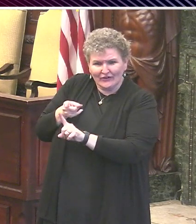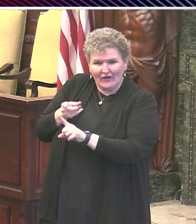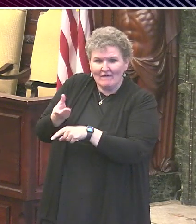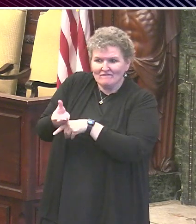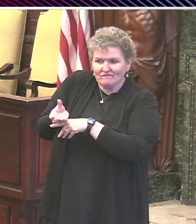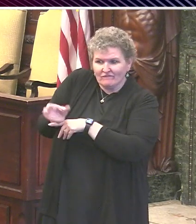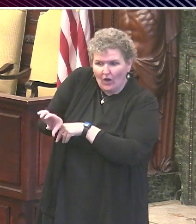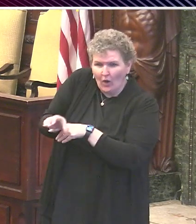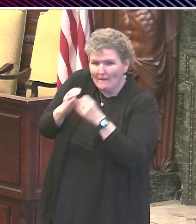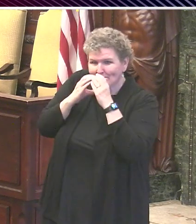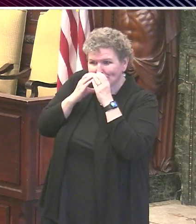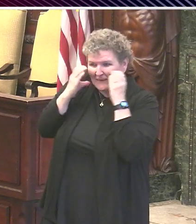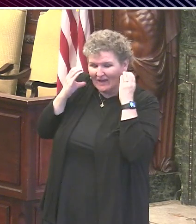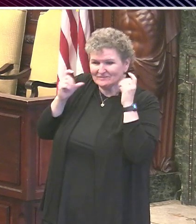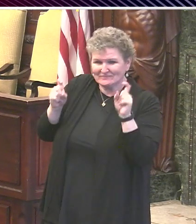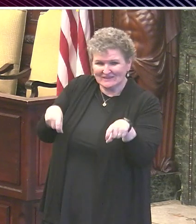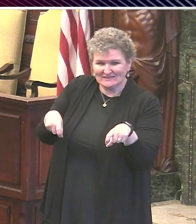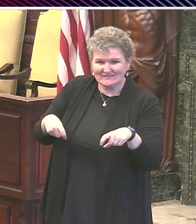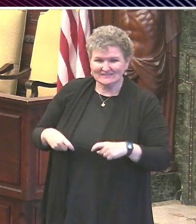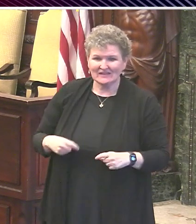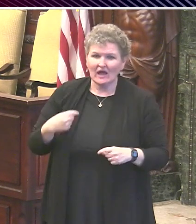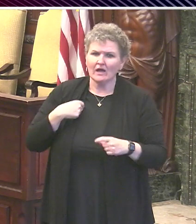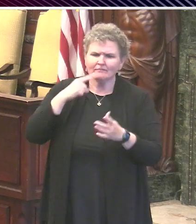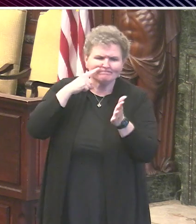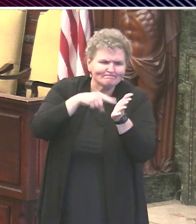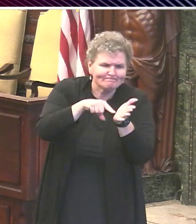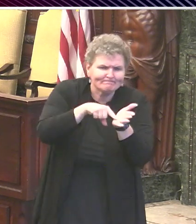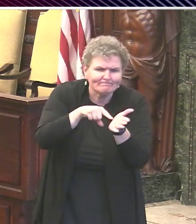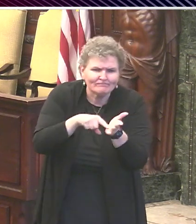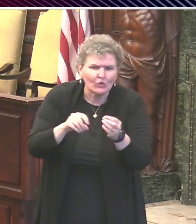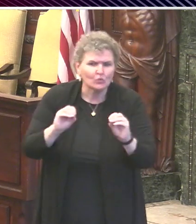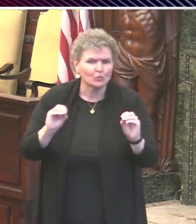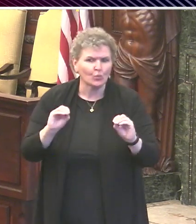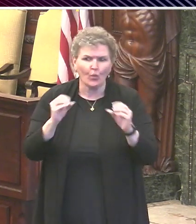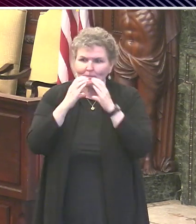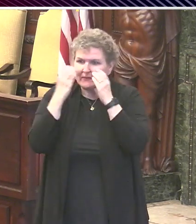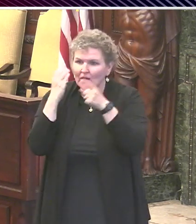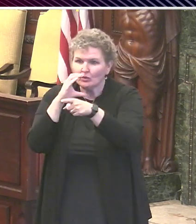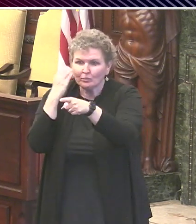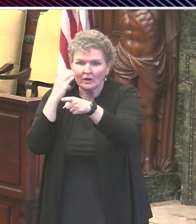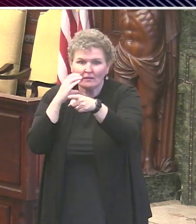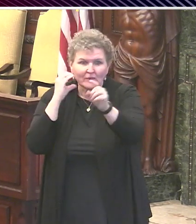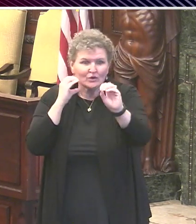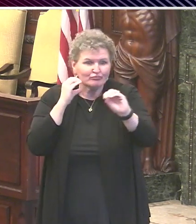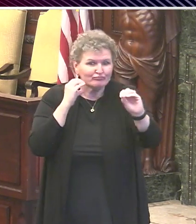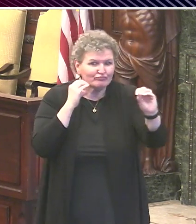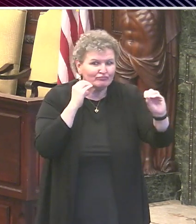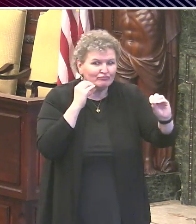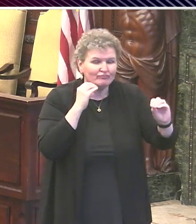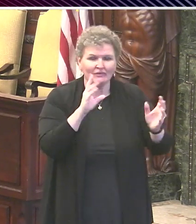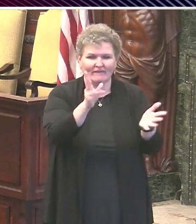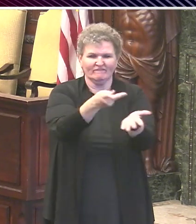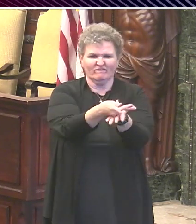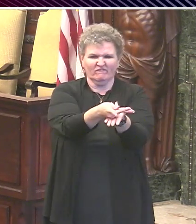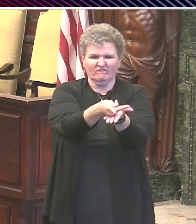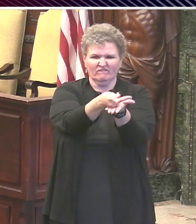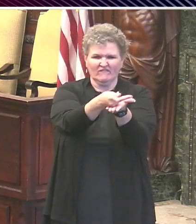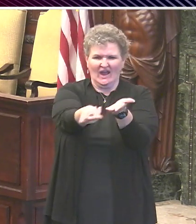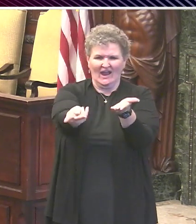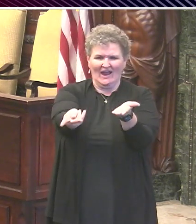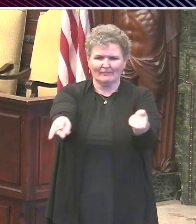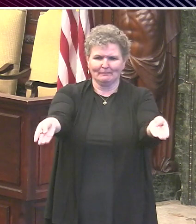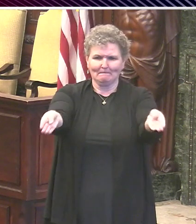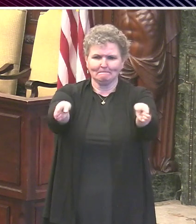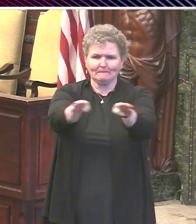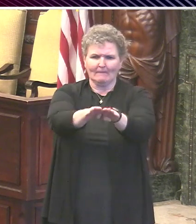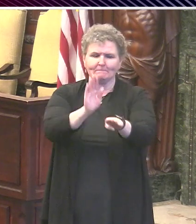If we inspect and we find out that they're not wearing masks, then we're going to say this opportunity is failing, and so that gym cannot be open. Or if we see